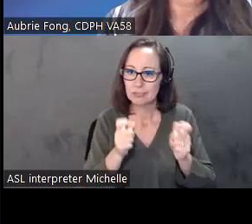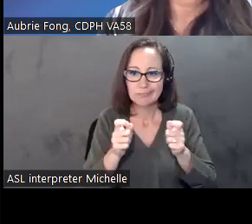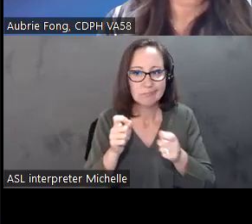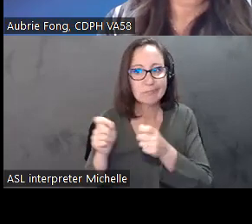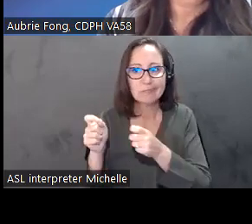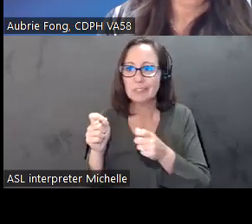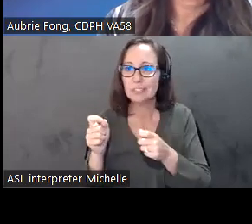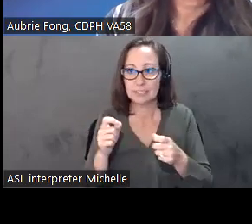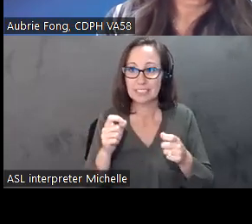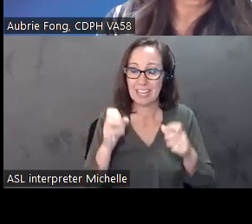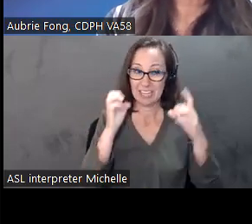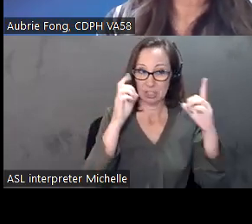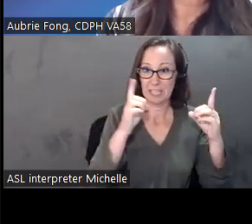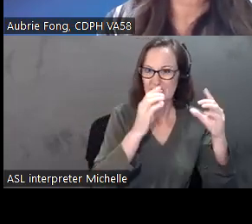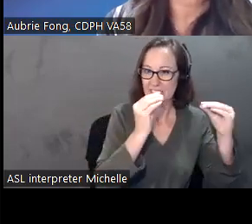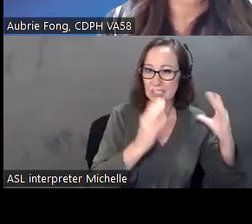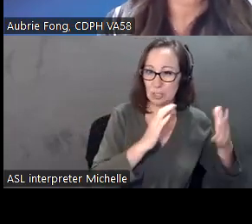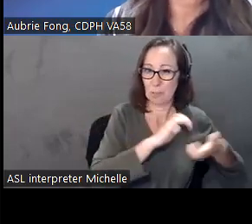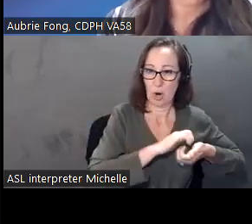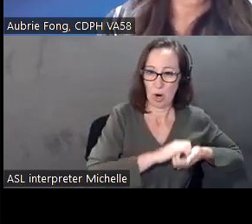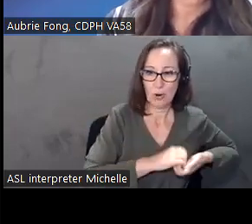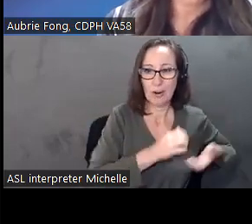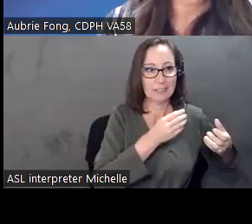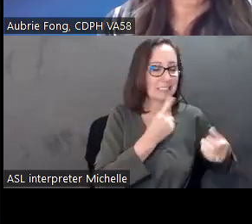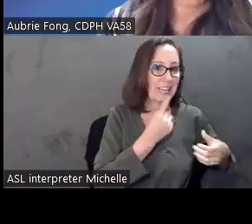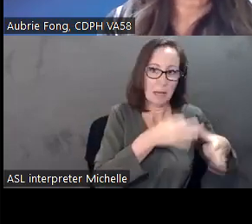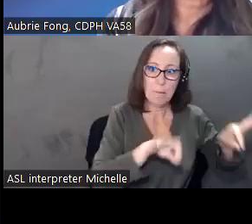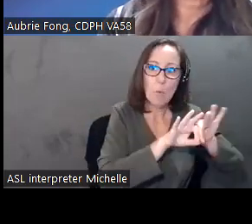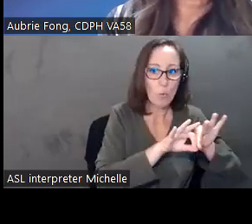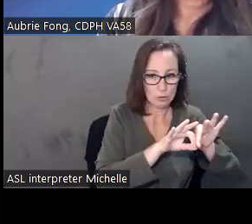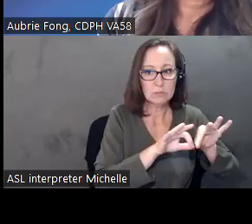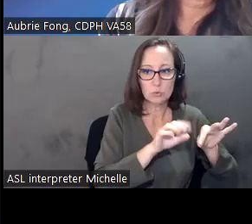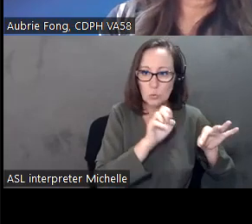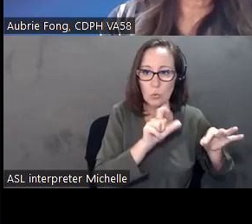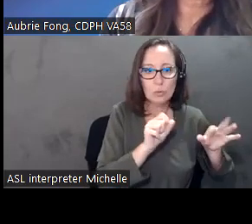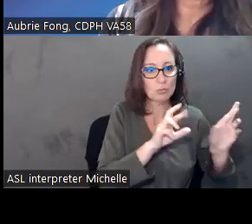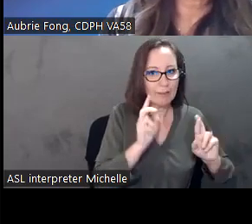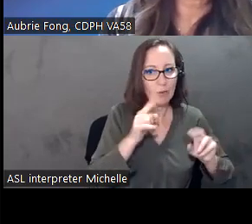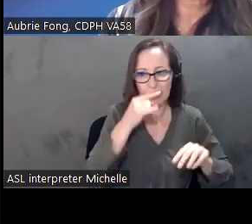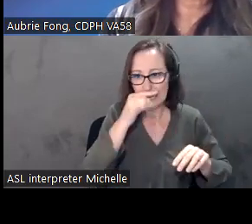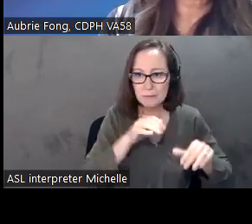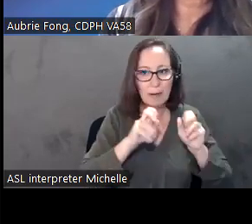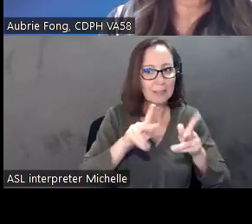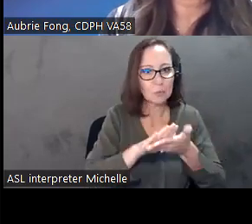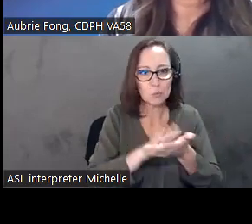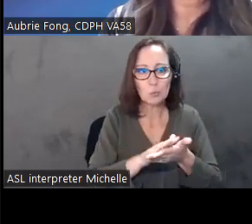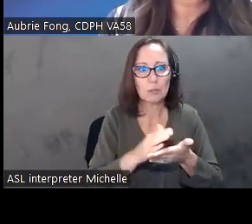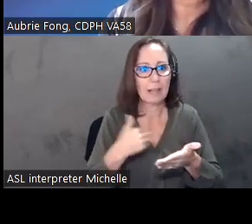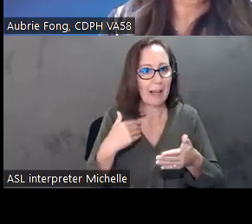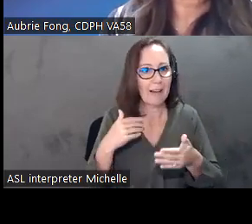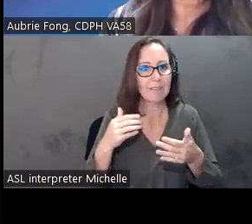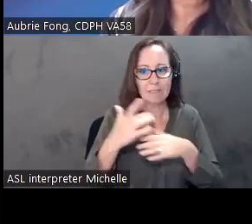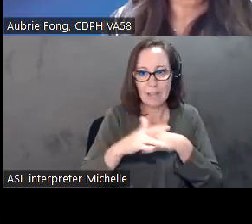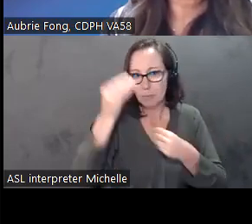partners that it's important to have those tools for kids masking as well. And then the PostCovid Toolkit has some